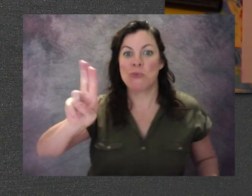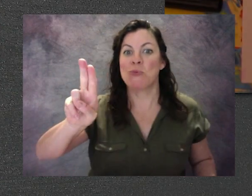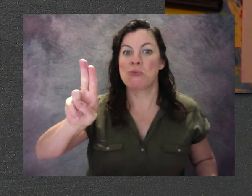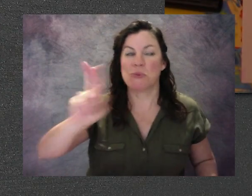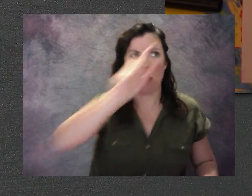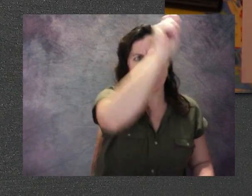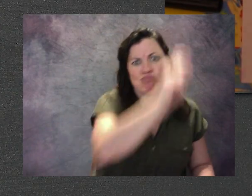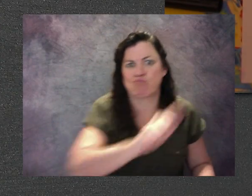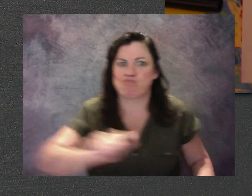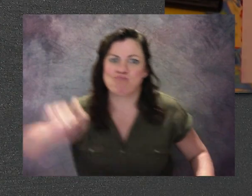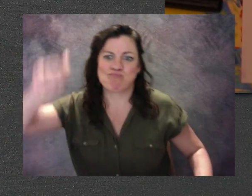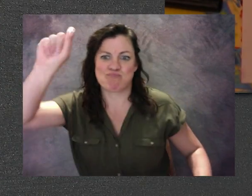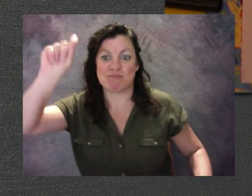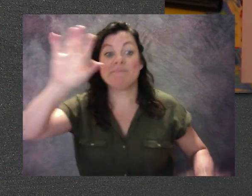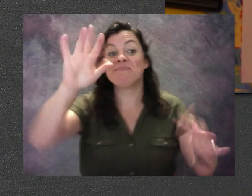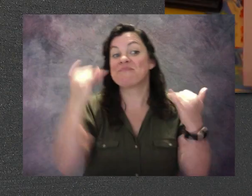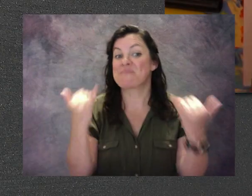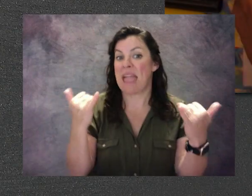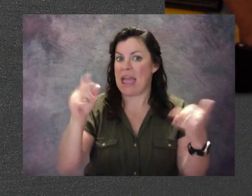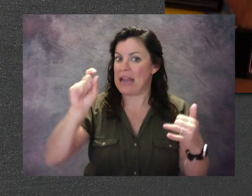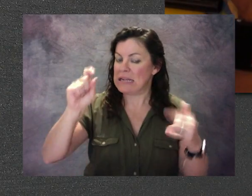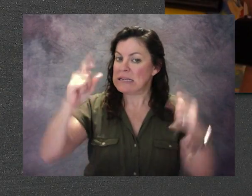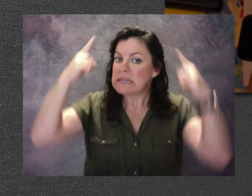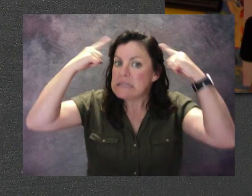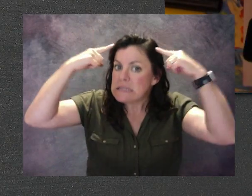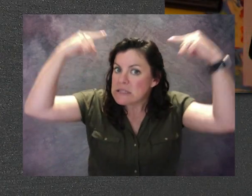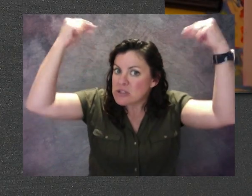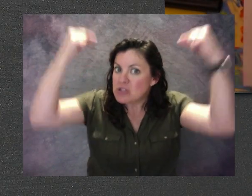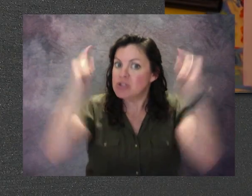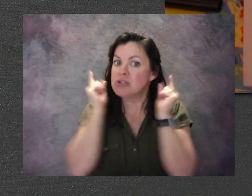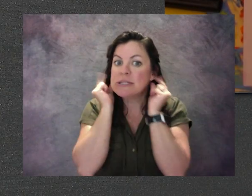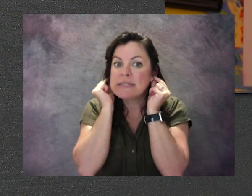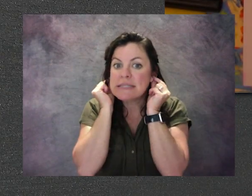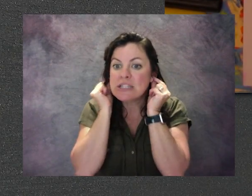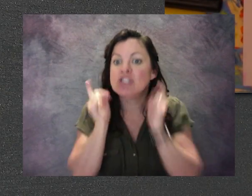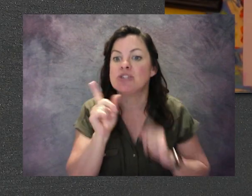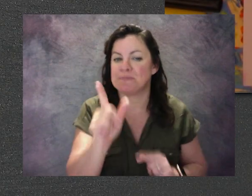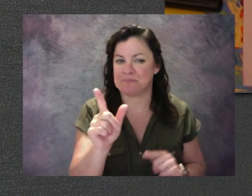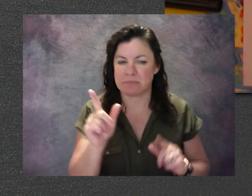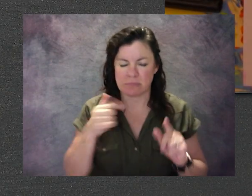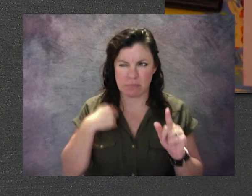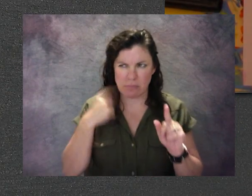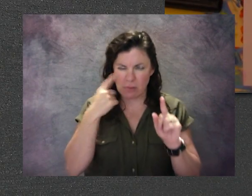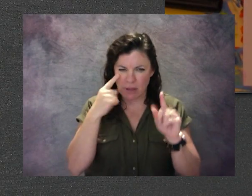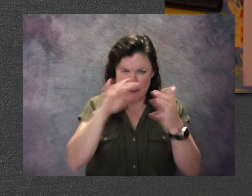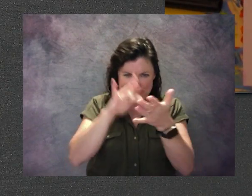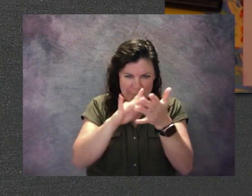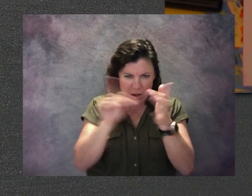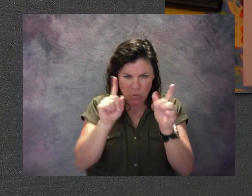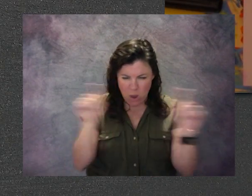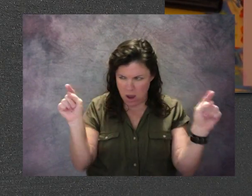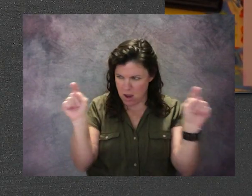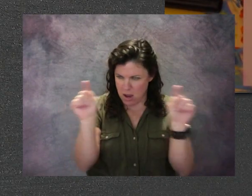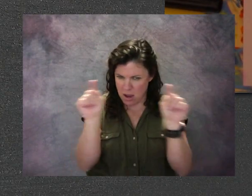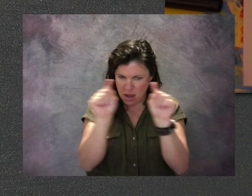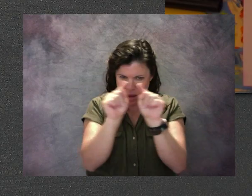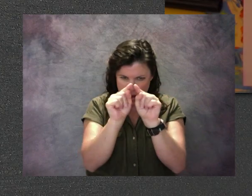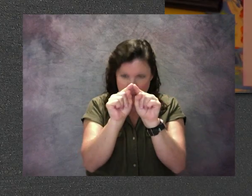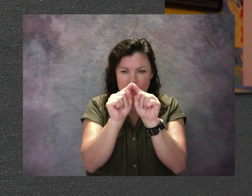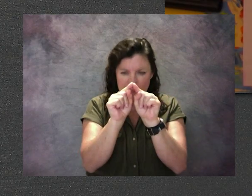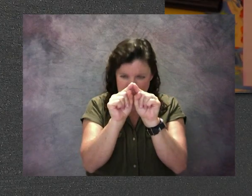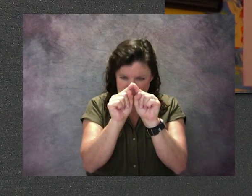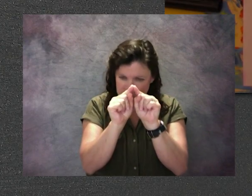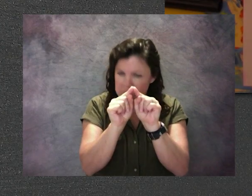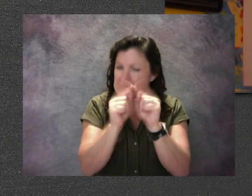do the ears. So I'm going to find the center of the top, It's about here. It doesn't need to be perfect. I'm going to